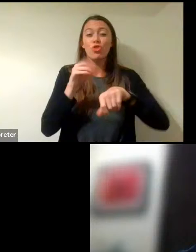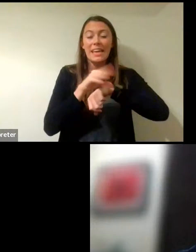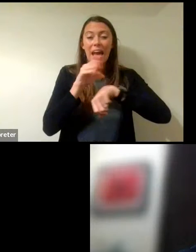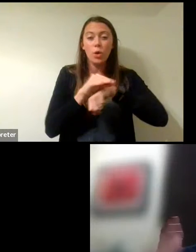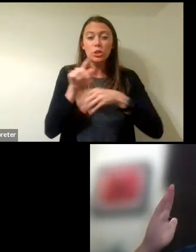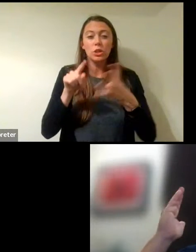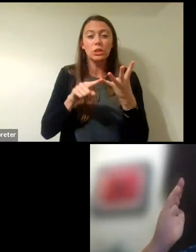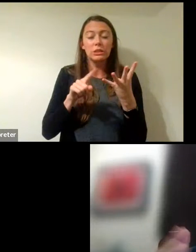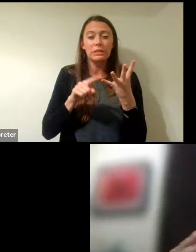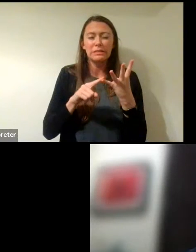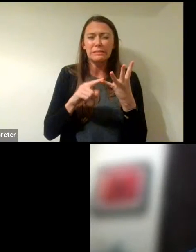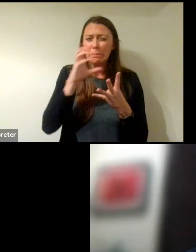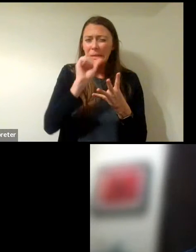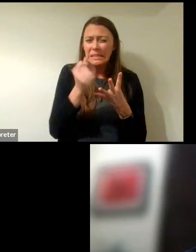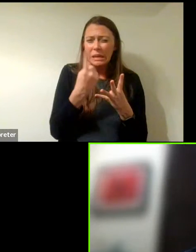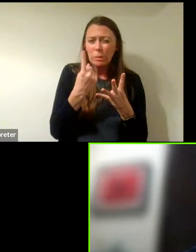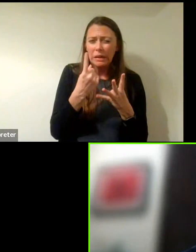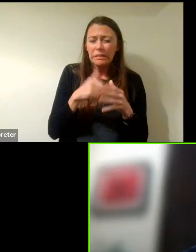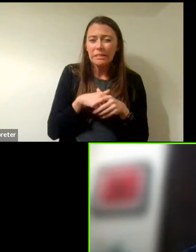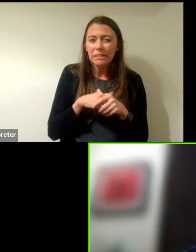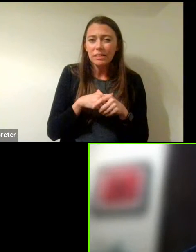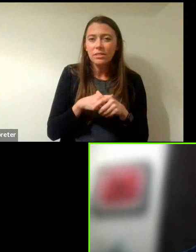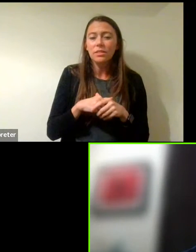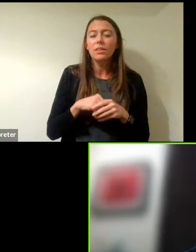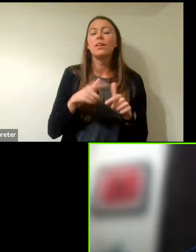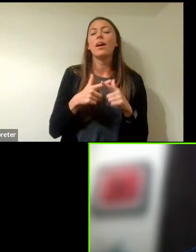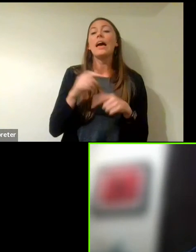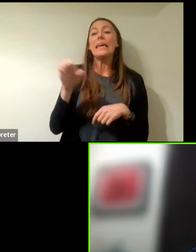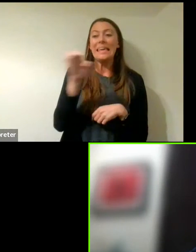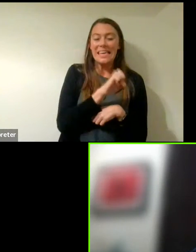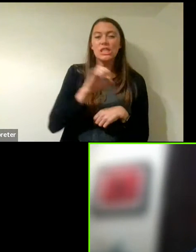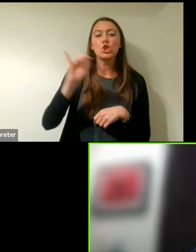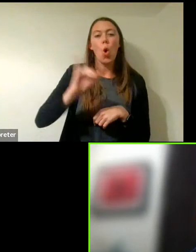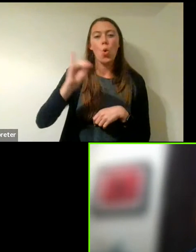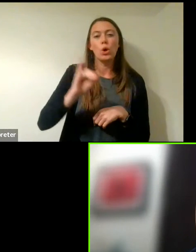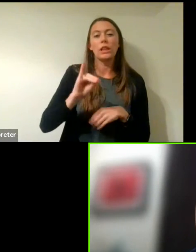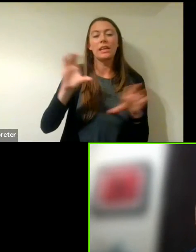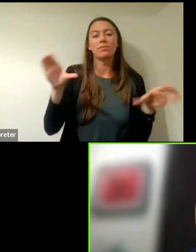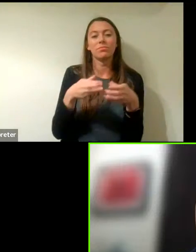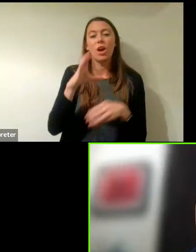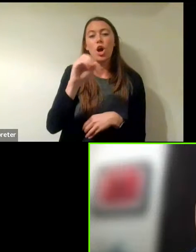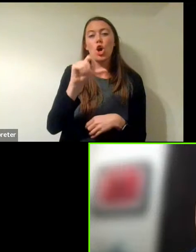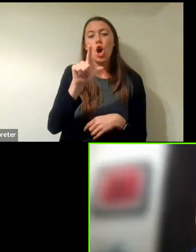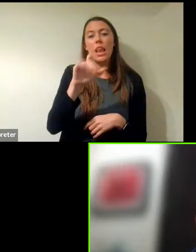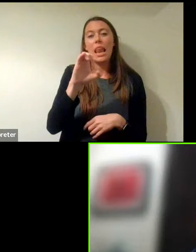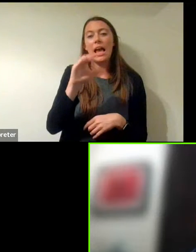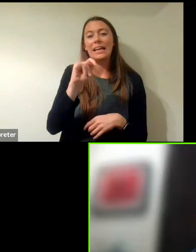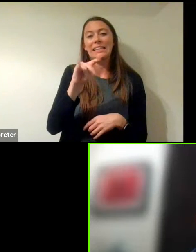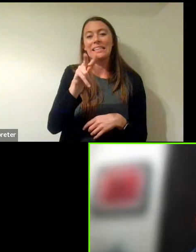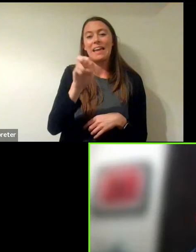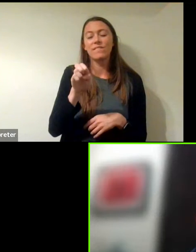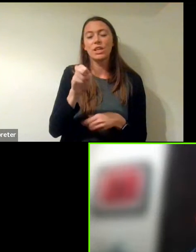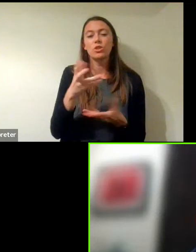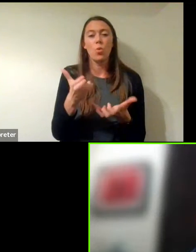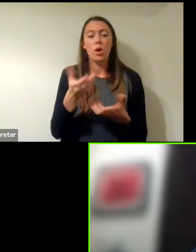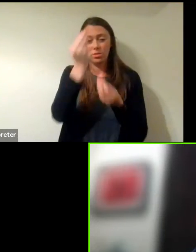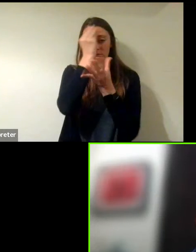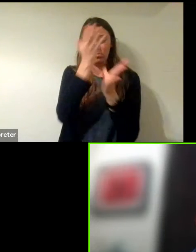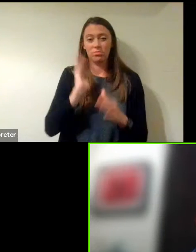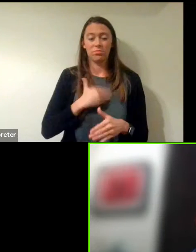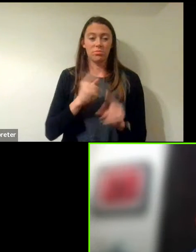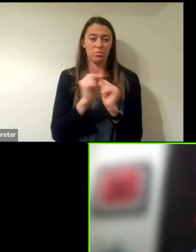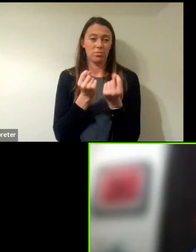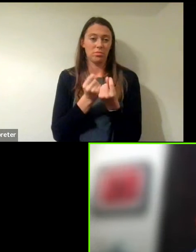Collective. And of course, East Oakland Collective, yes. So just wanted to let our team know here. Thank